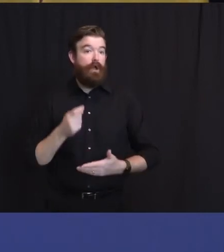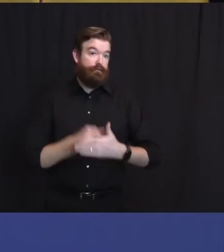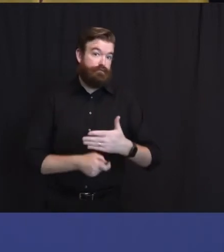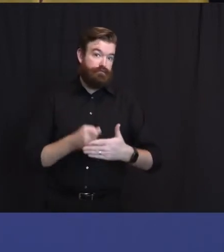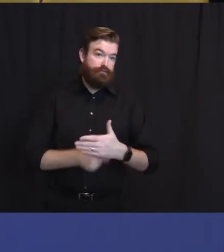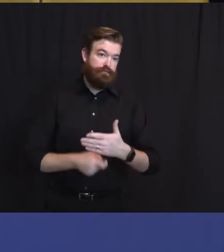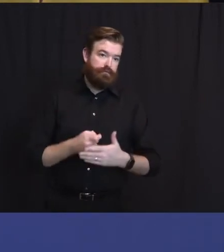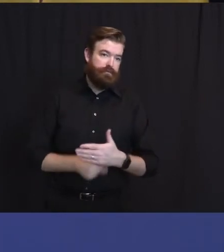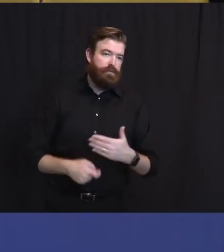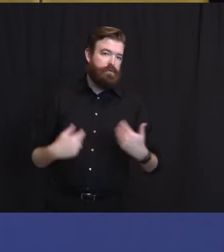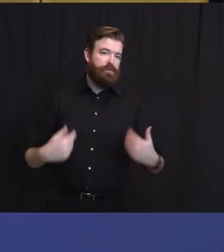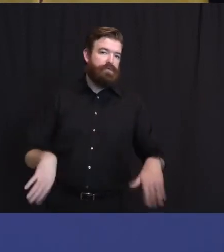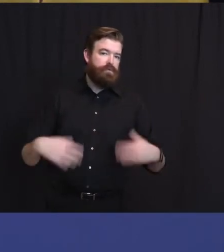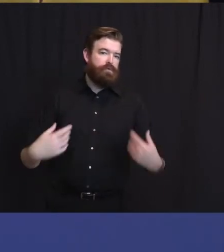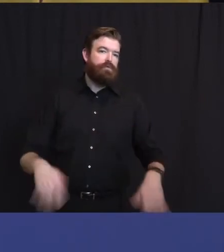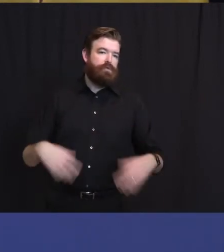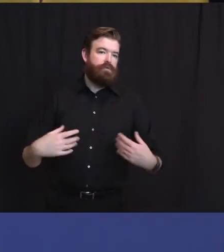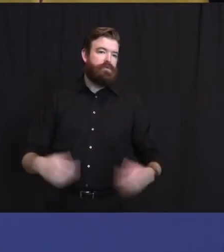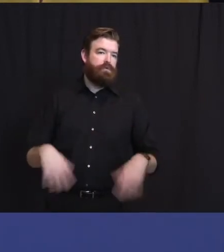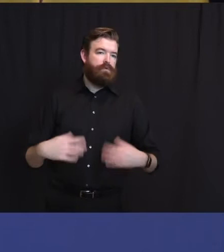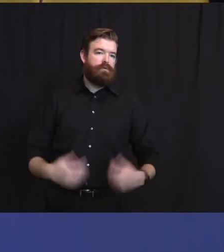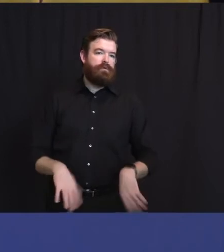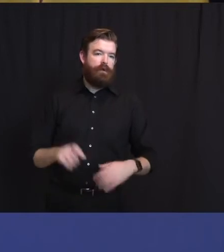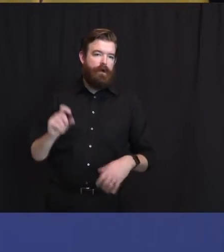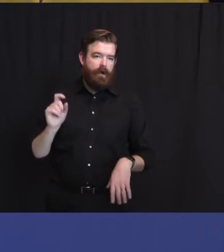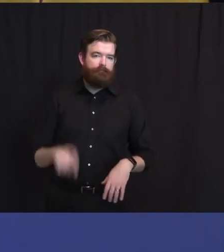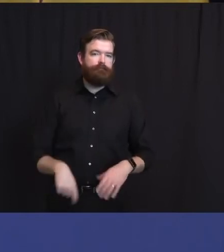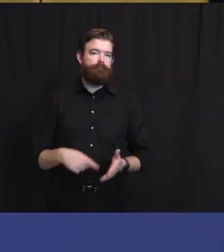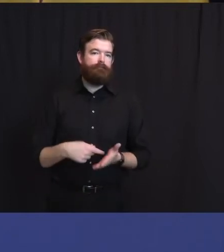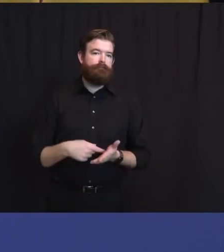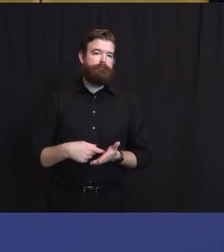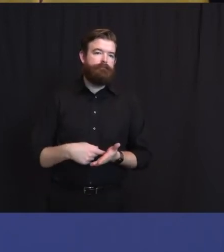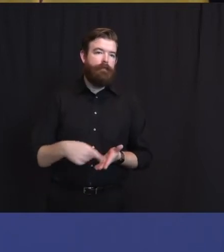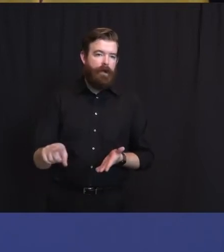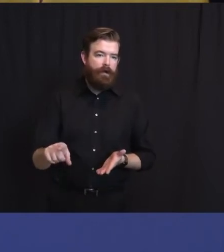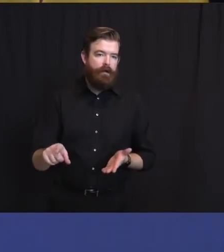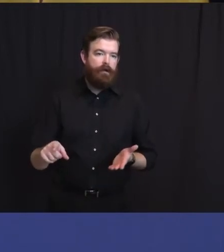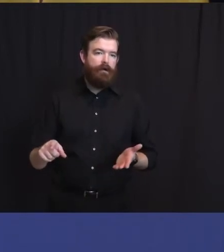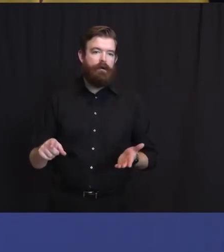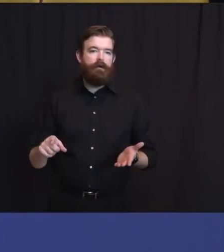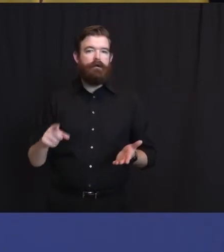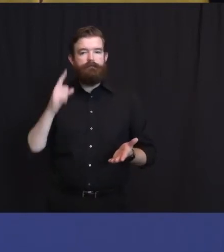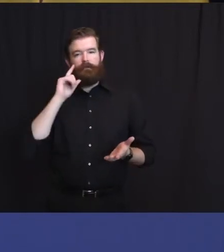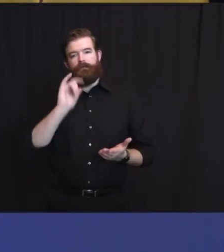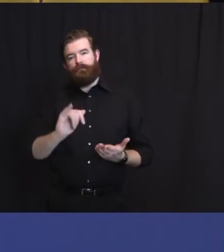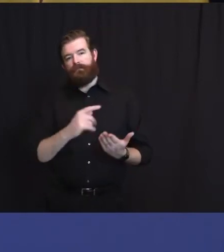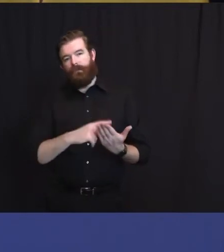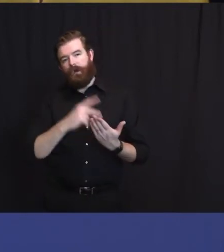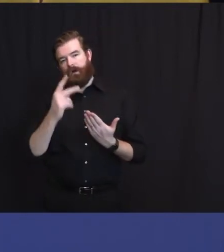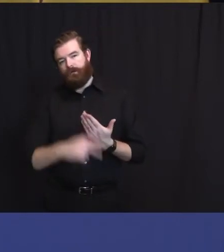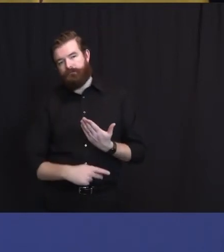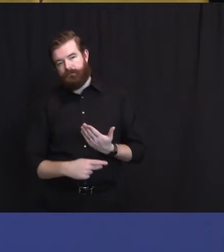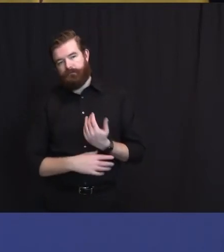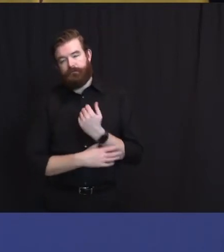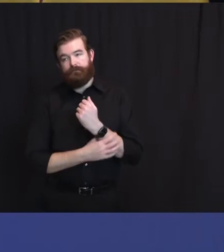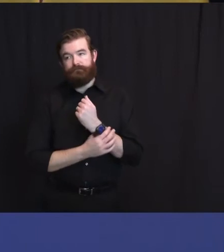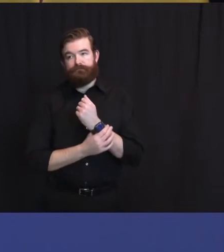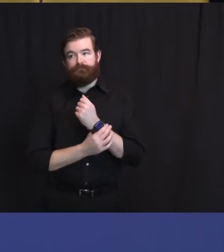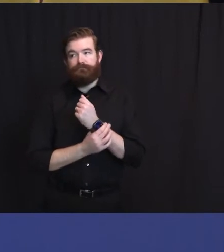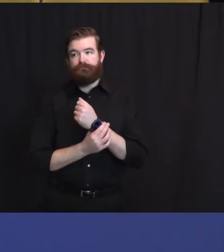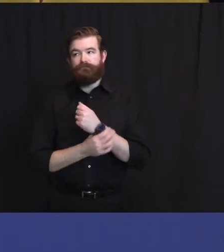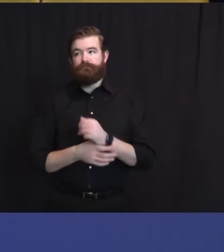amount of payment at the gas pump. And in the environment in which we're in, per my reaction to Dustin's question about incentives, we got